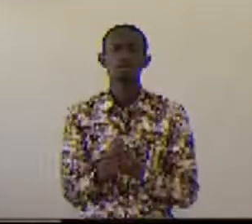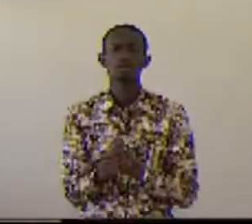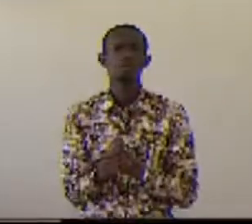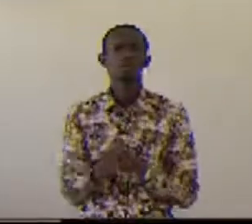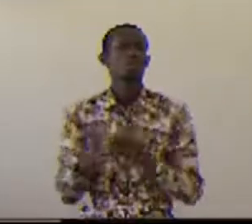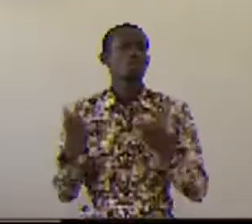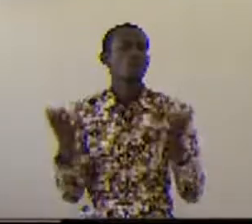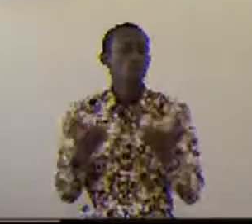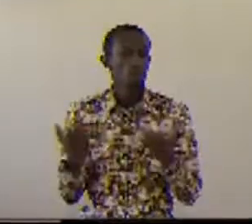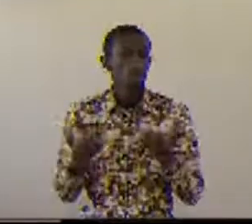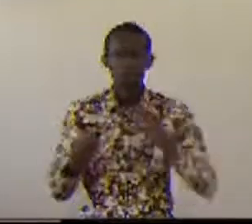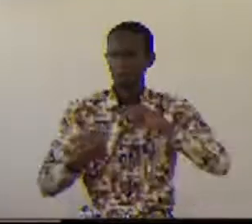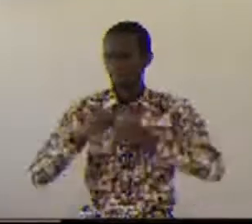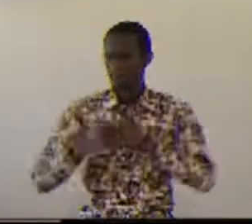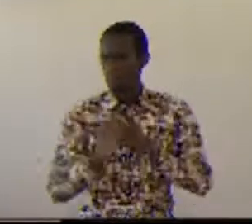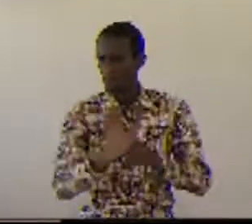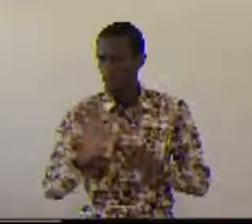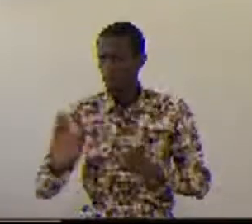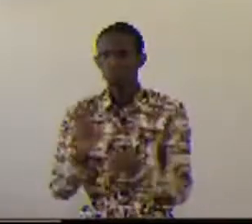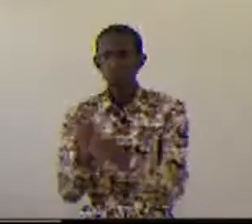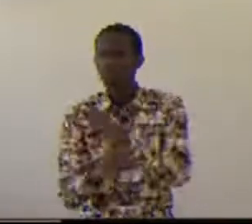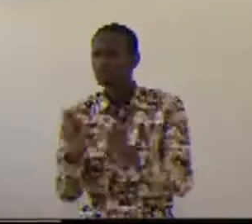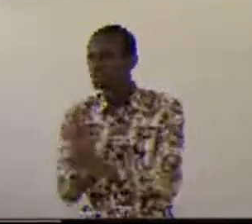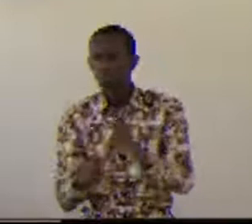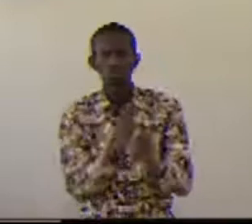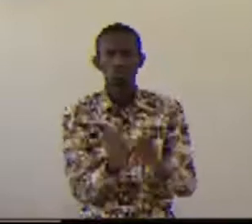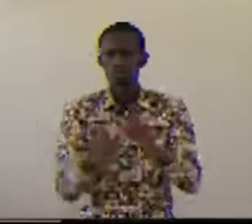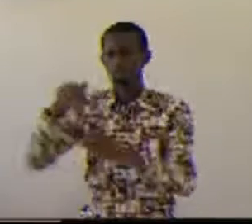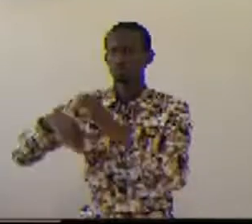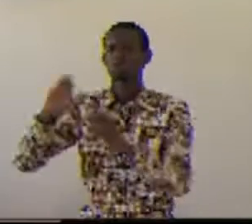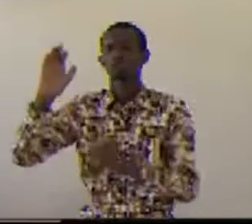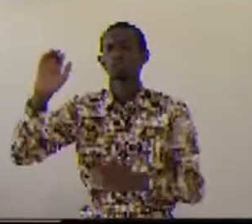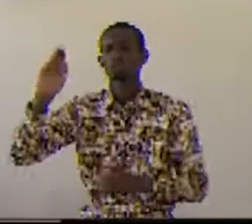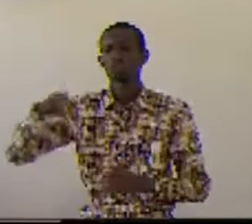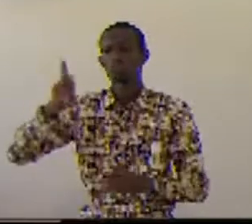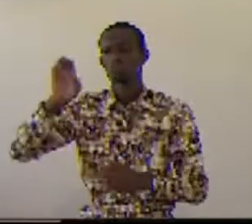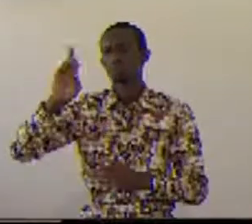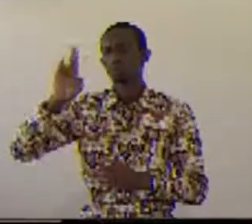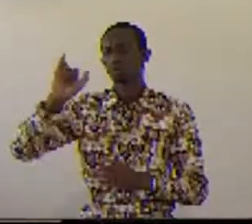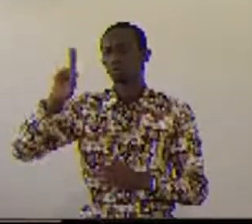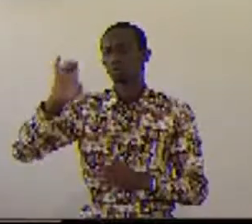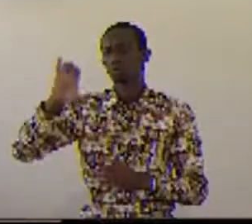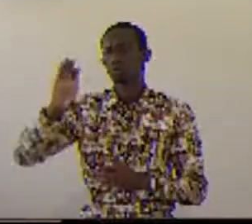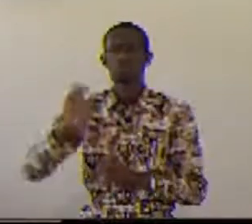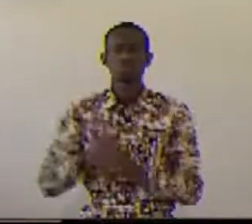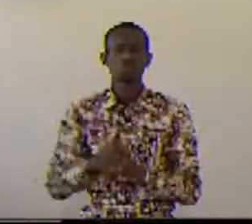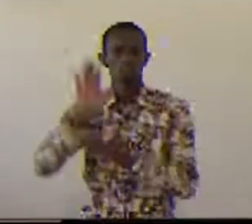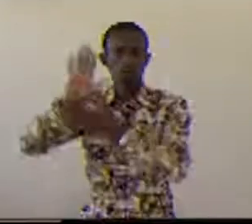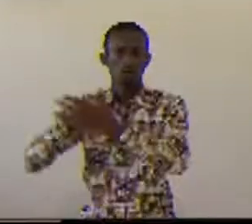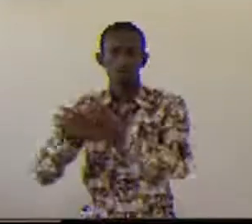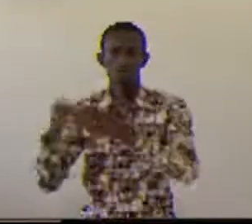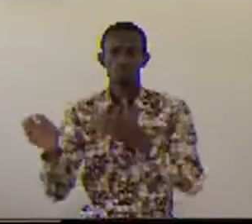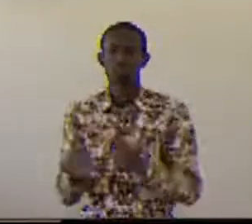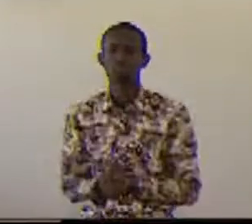character varies in the periodic table based on the ionization energy. When ionization energy